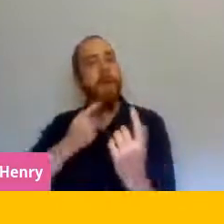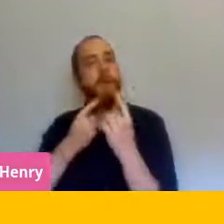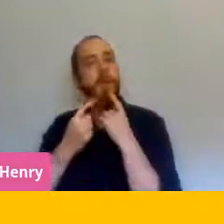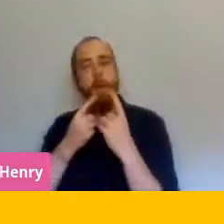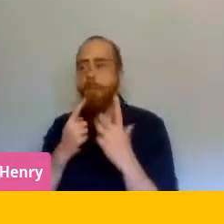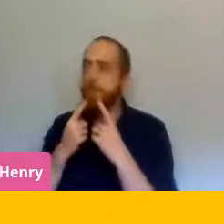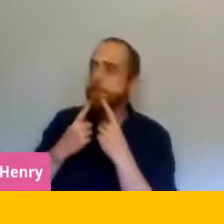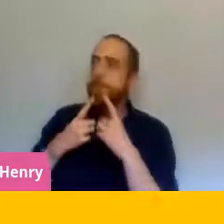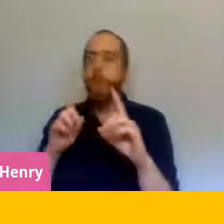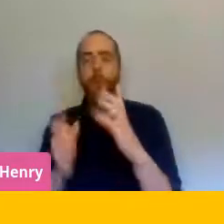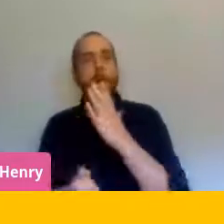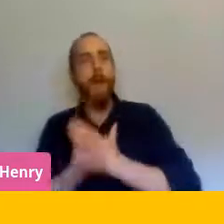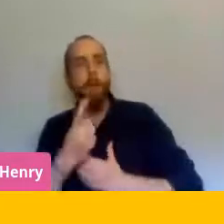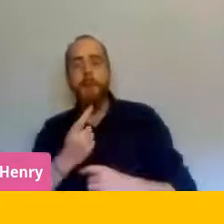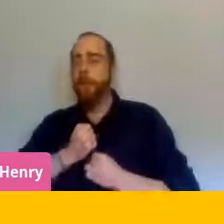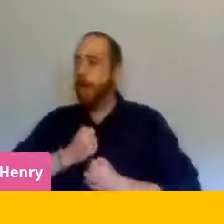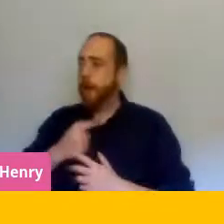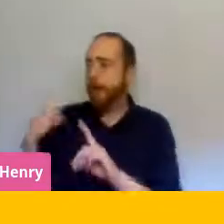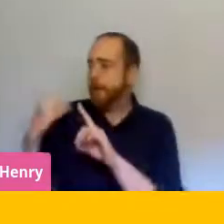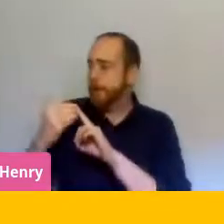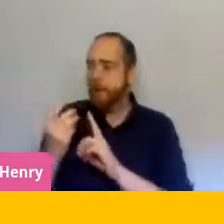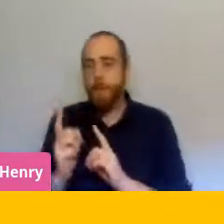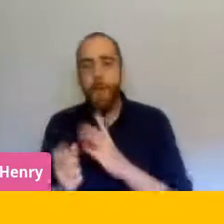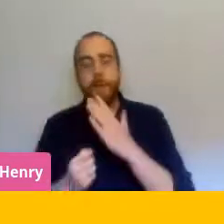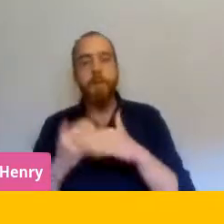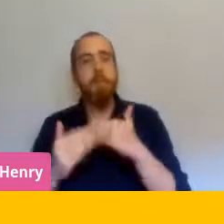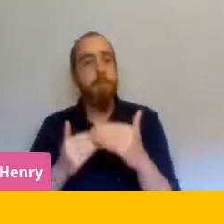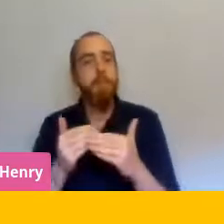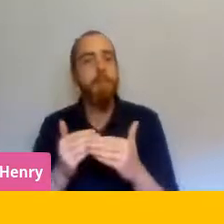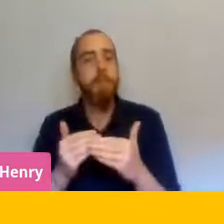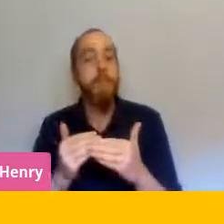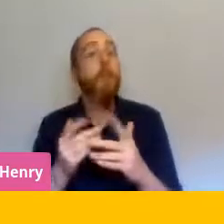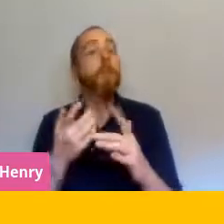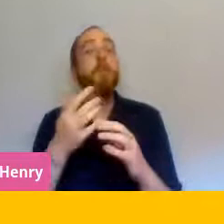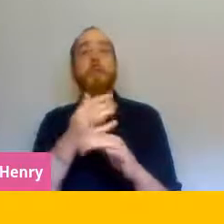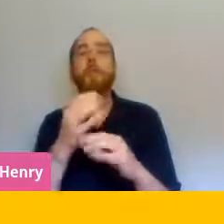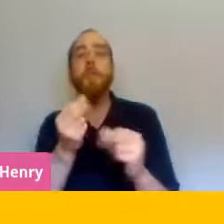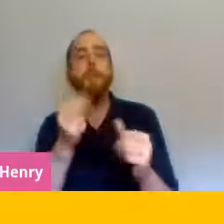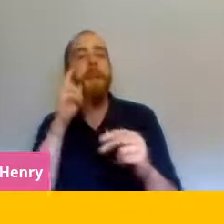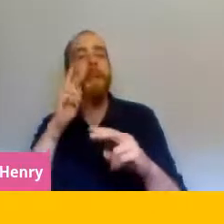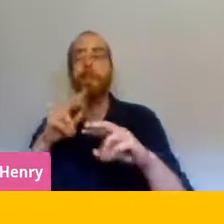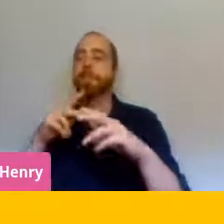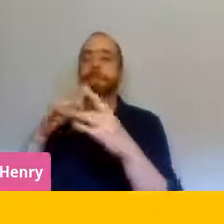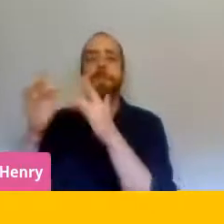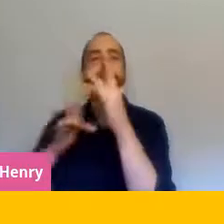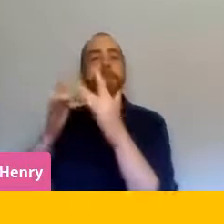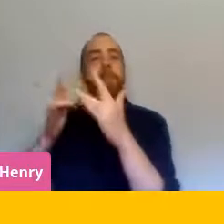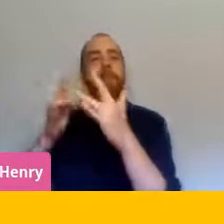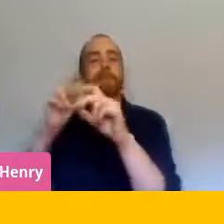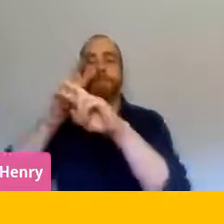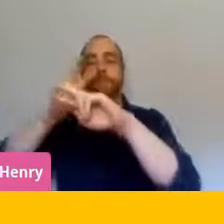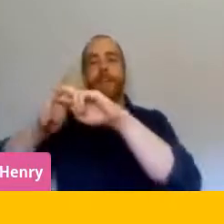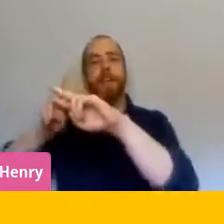might have seen our social media campaign with the hashtag precarity stories, which is, really building awareness